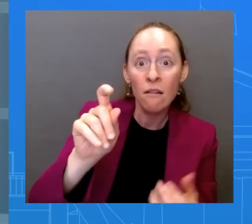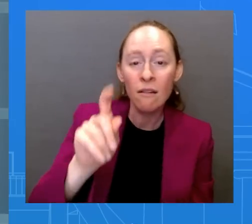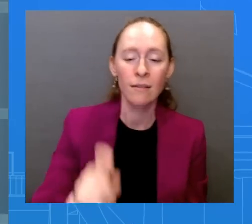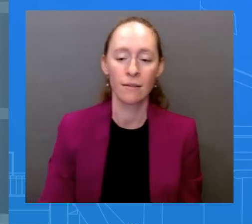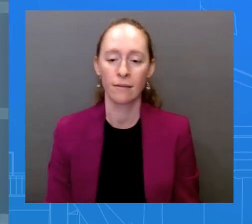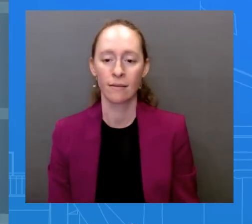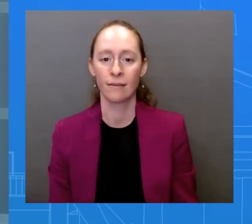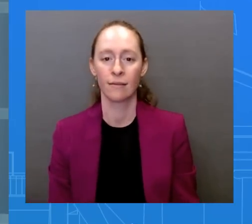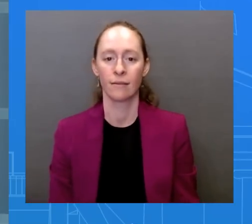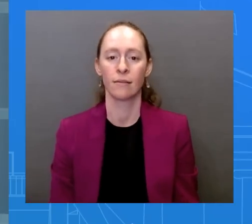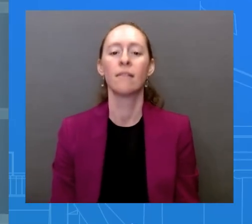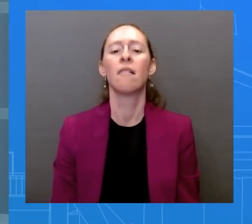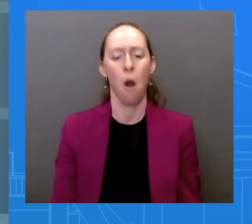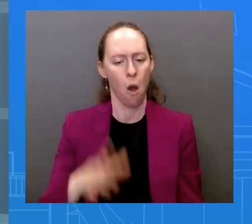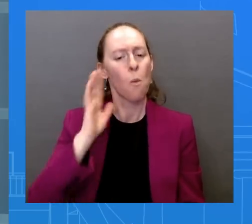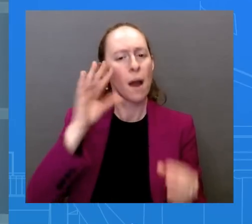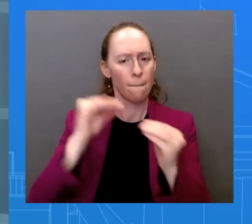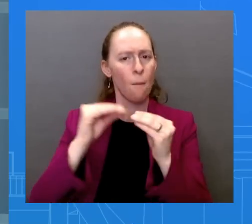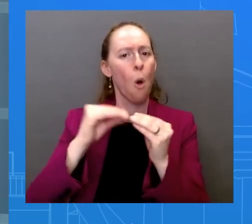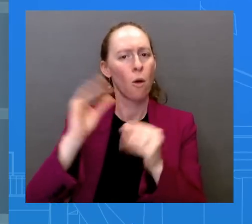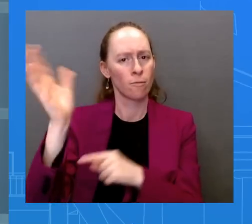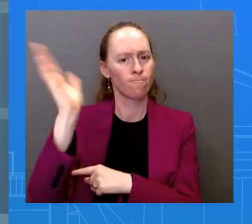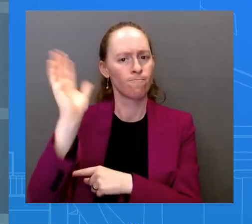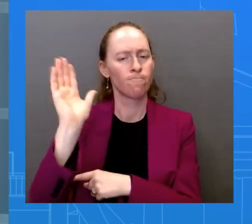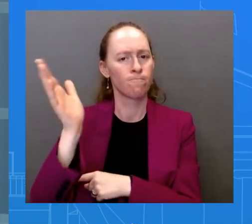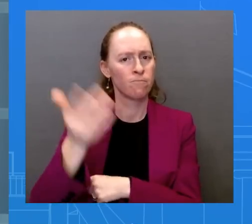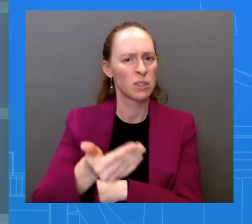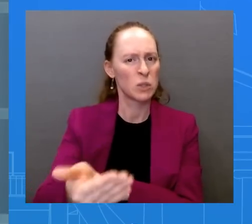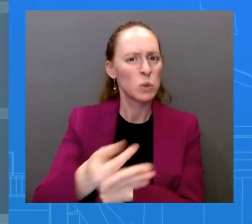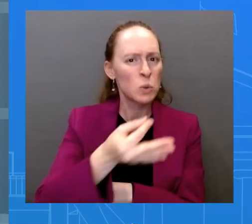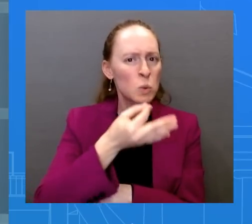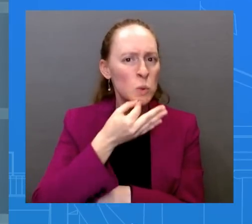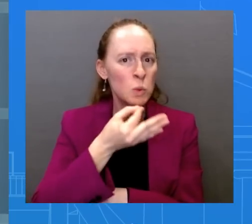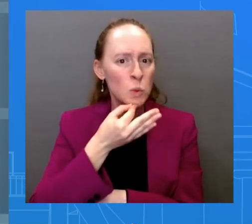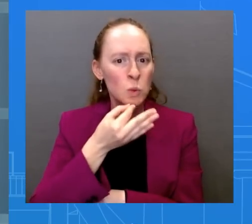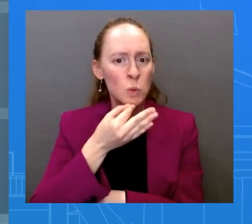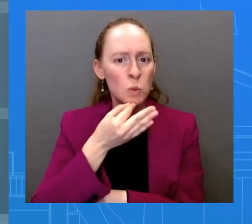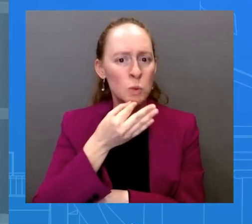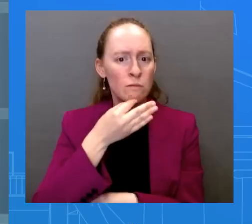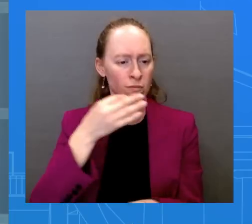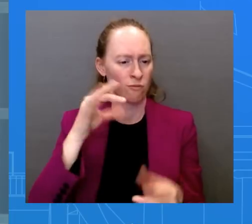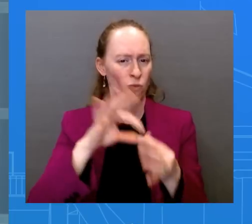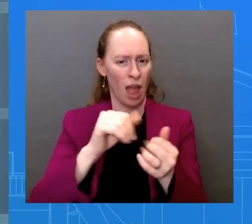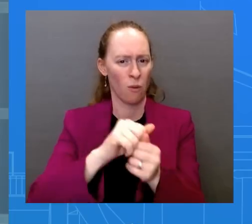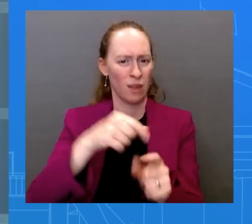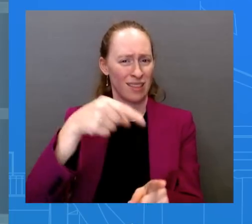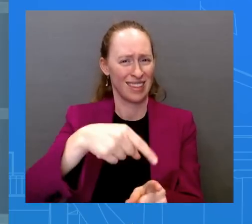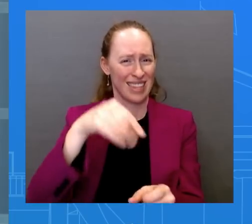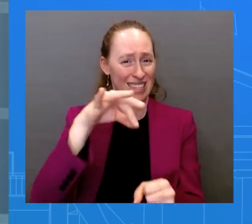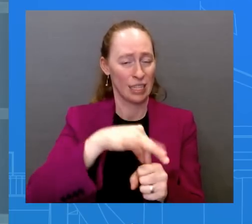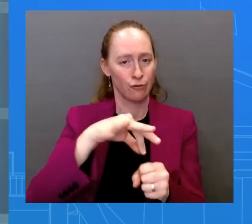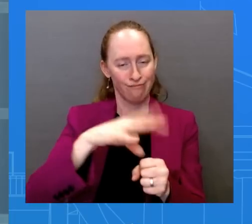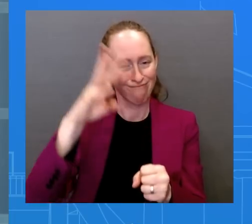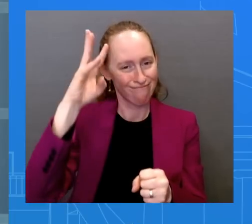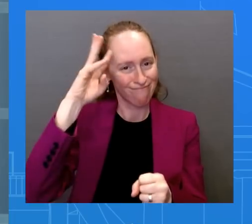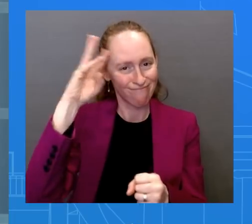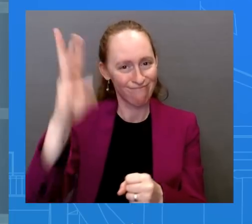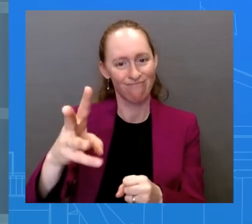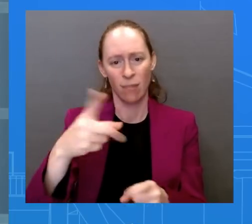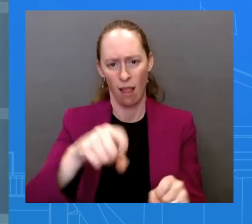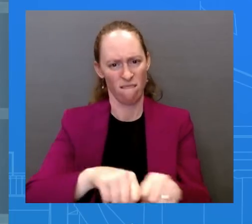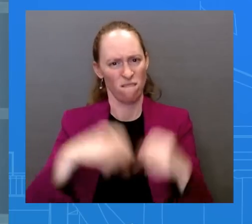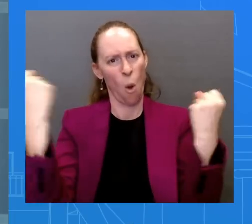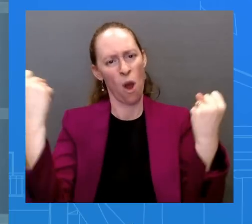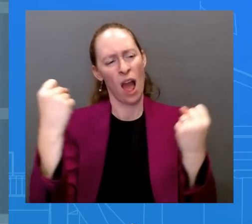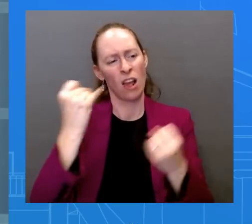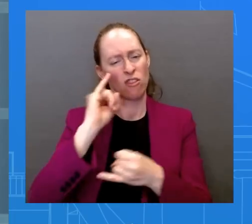coming days. Again, these referendums are a flagrant violation of the international law. You heard that directly from the